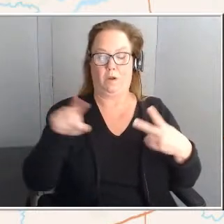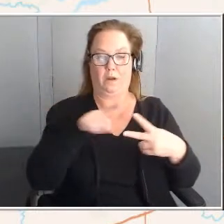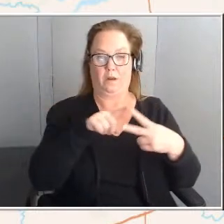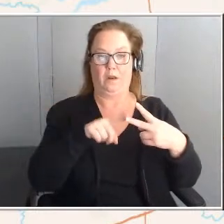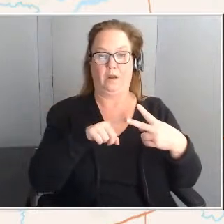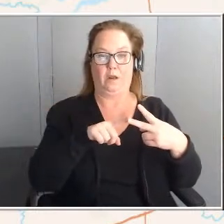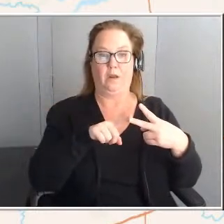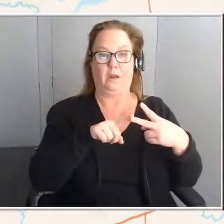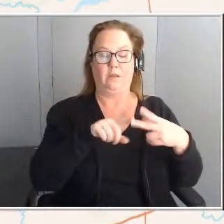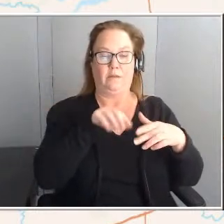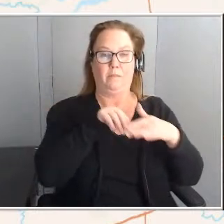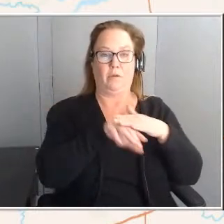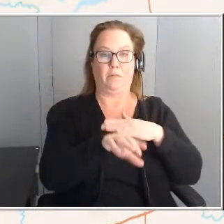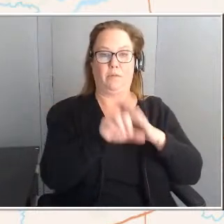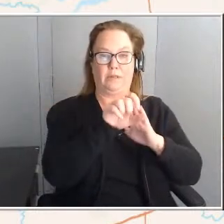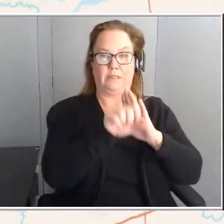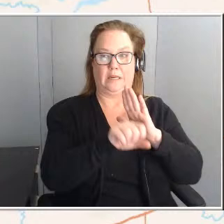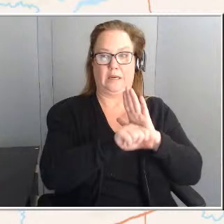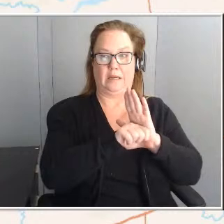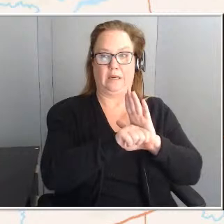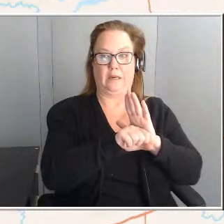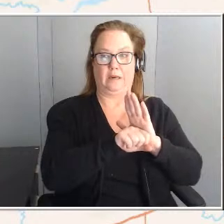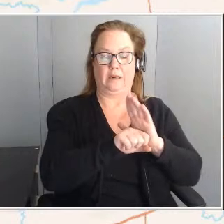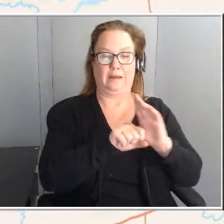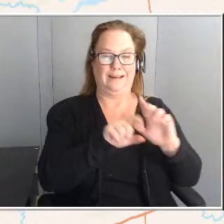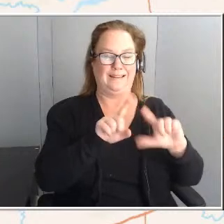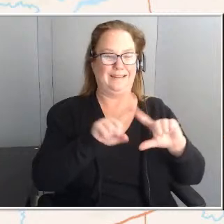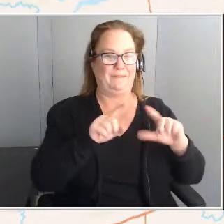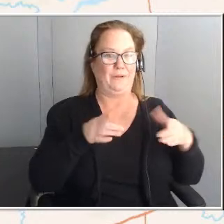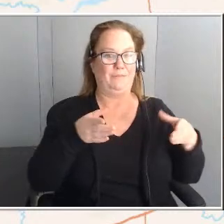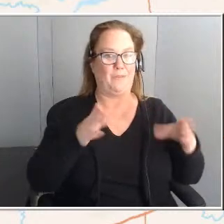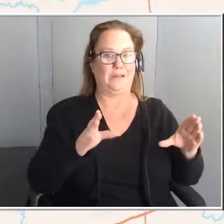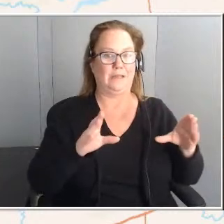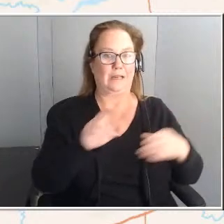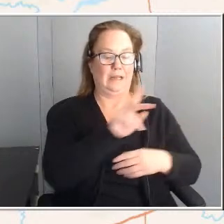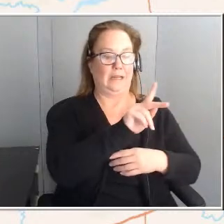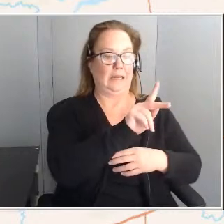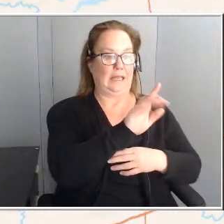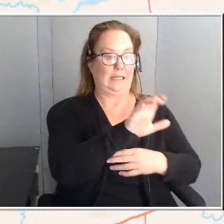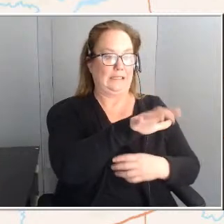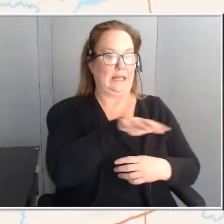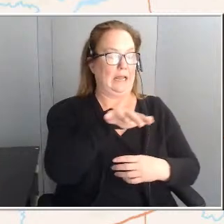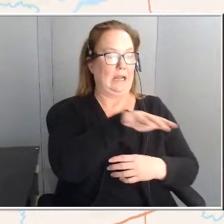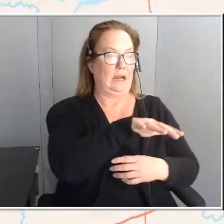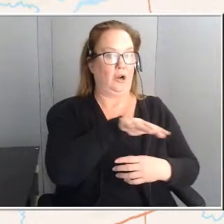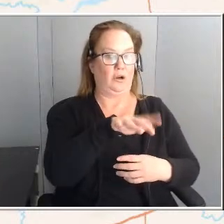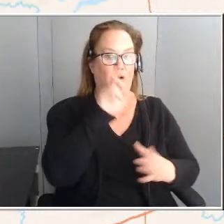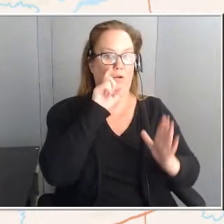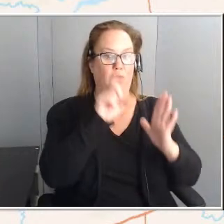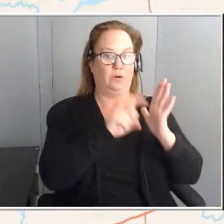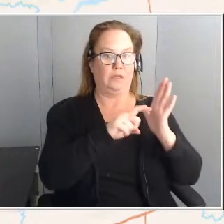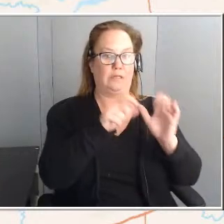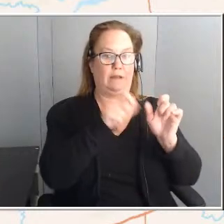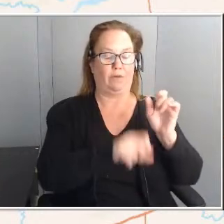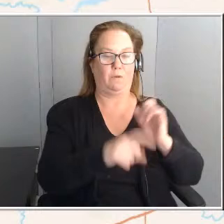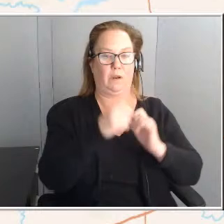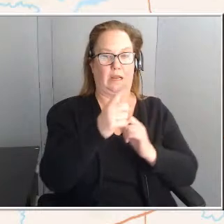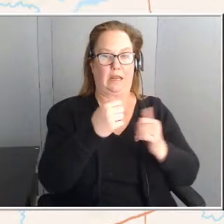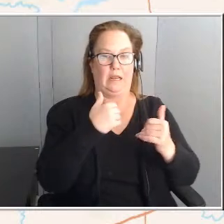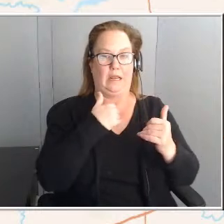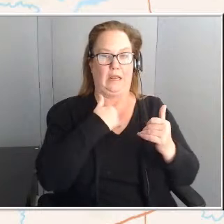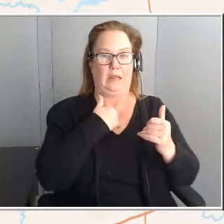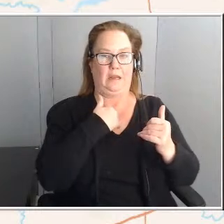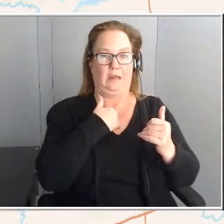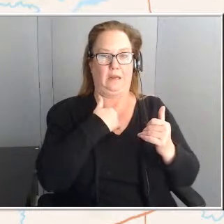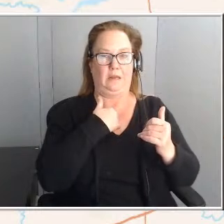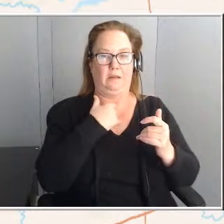both moved into the state, but they moved in it from sort of different directions. So Kansas City area, you'll notice almost every one of them has actually that might